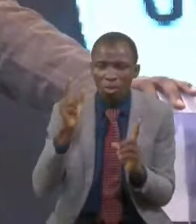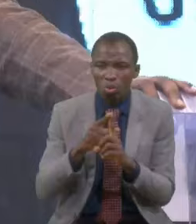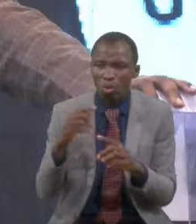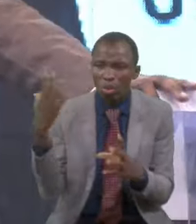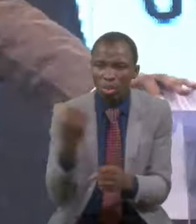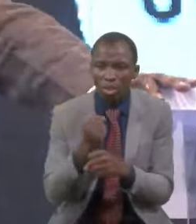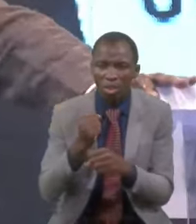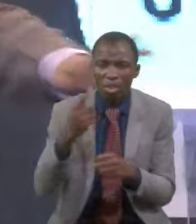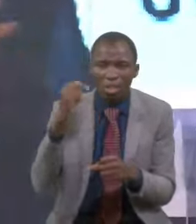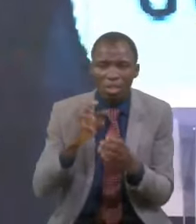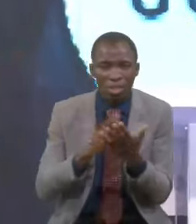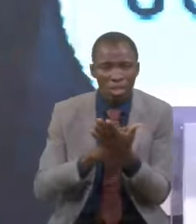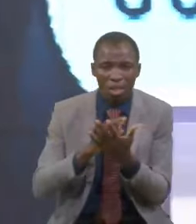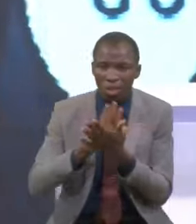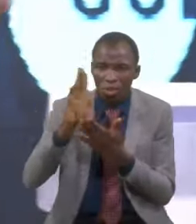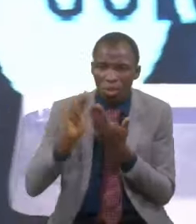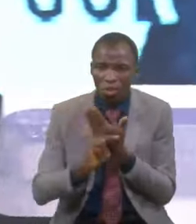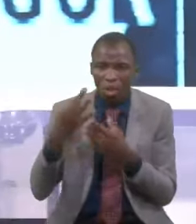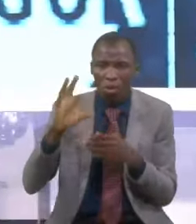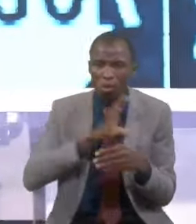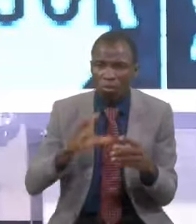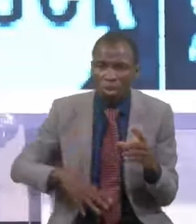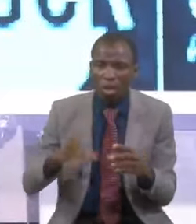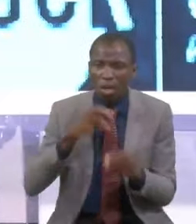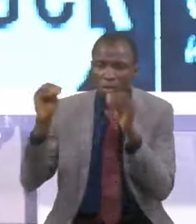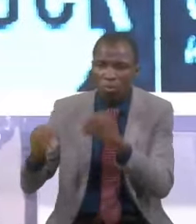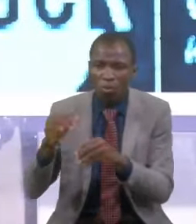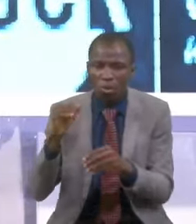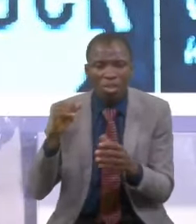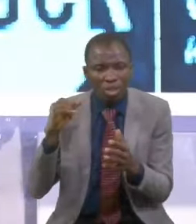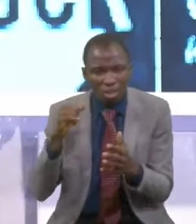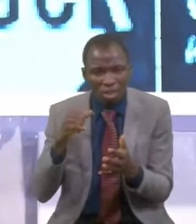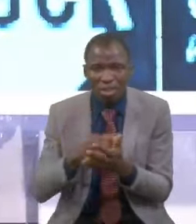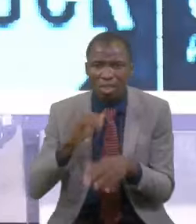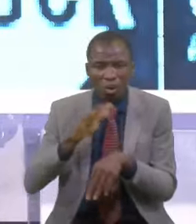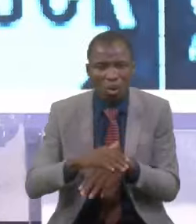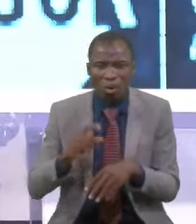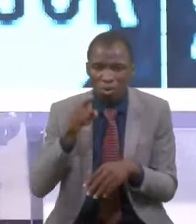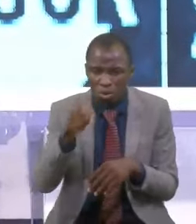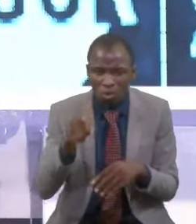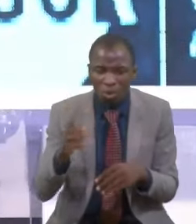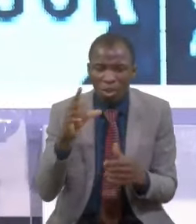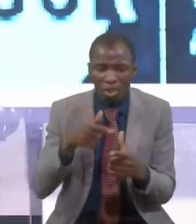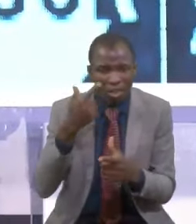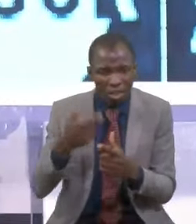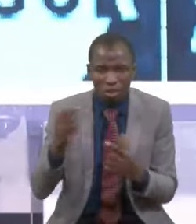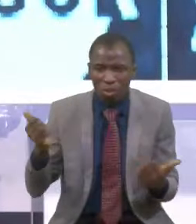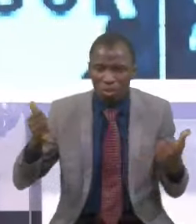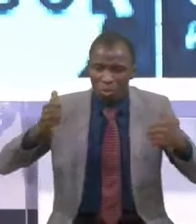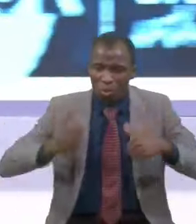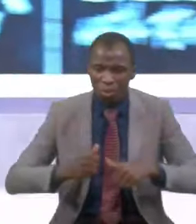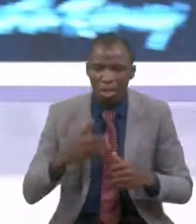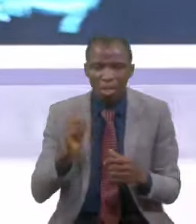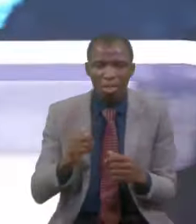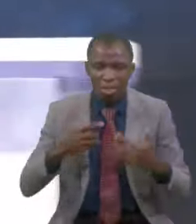of Christ and place it on you. And you wear a garment of righteousness